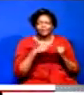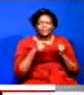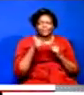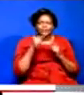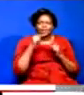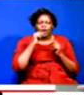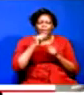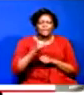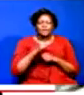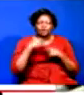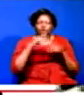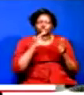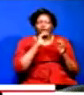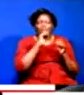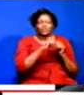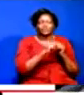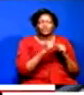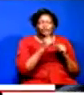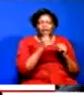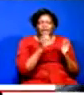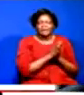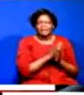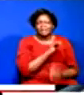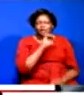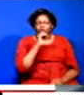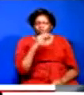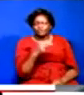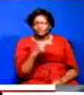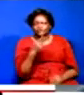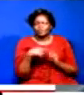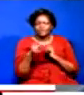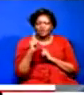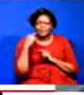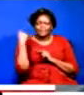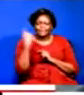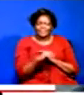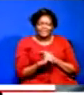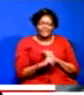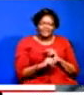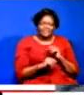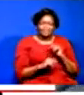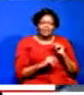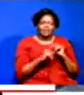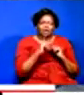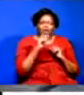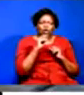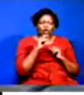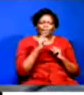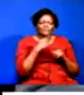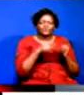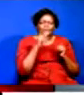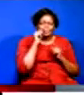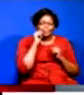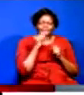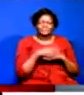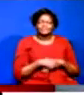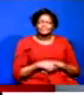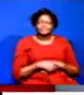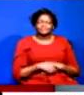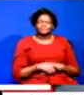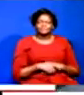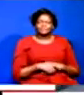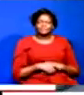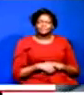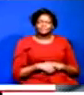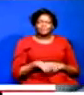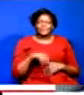lost to Abdul Mageli, while Joseph Adolusi from Nairobi defeated Idi Komora from Mombasa in the welterweight category.